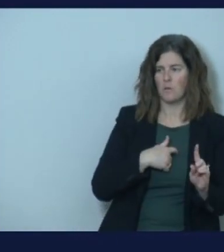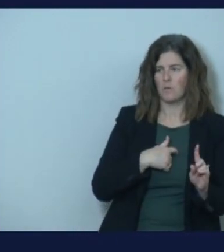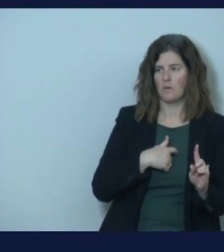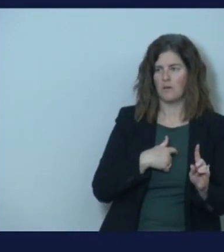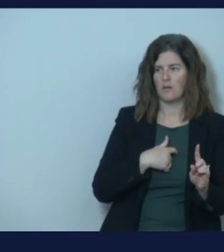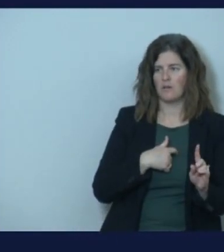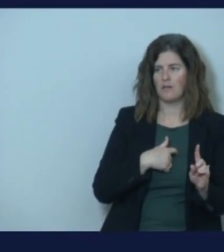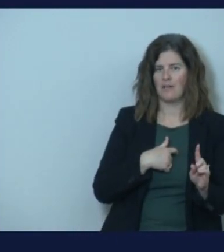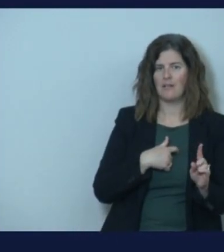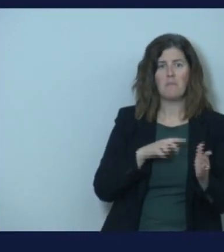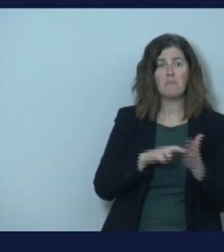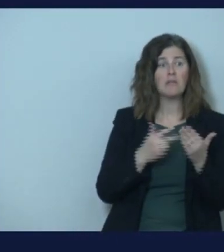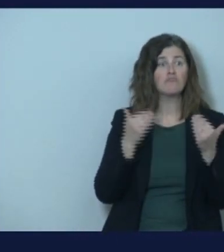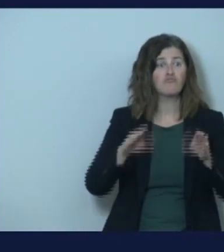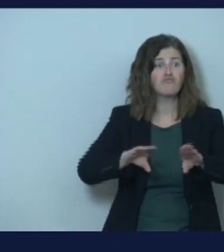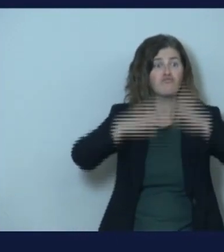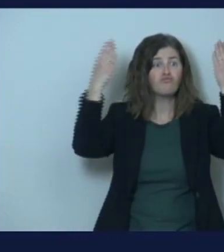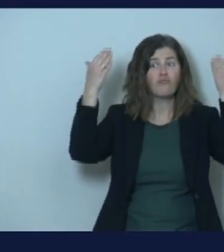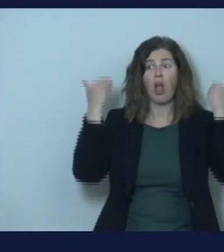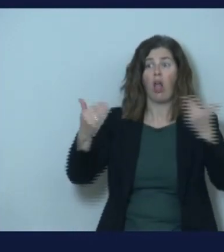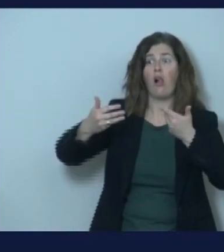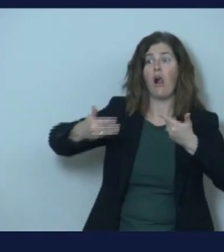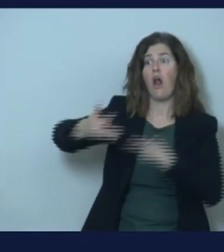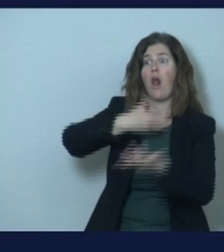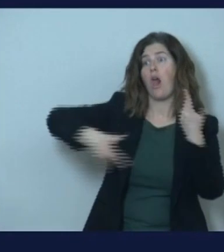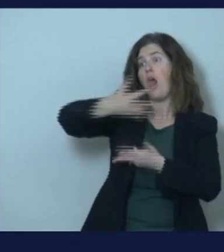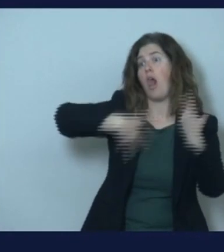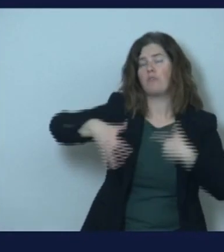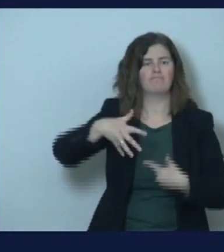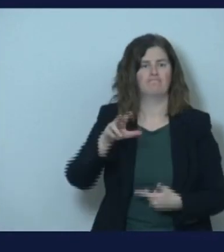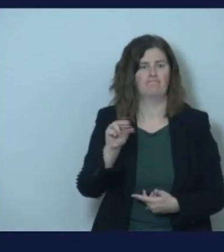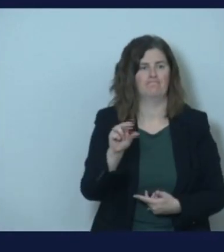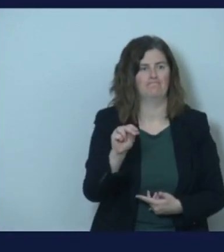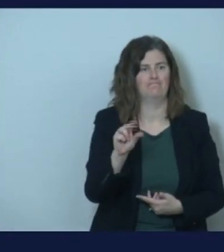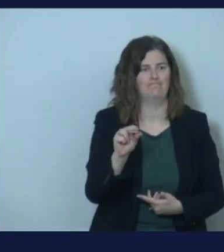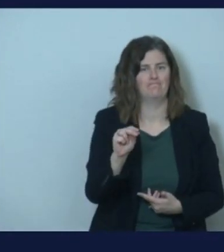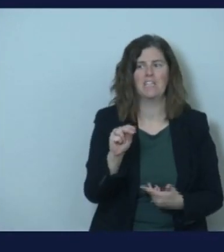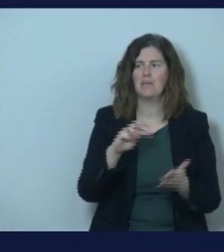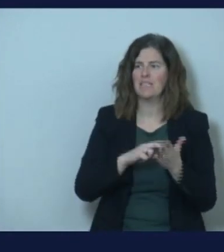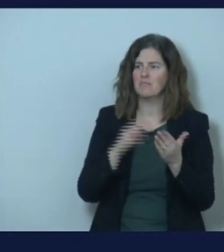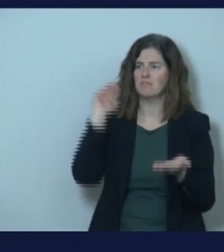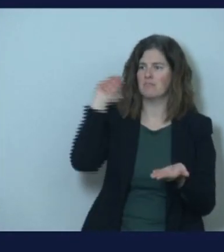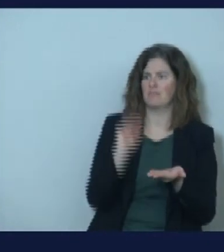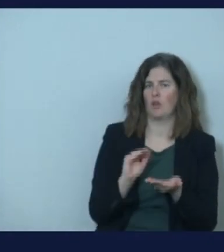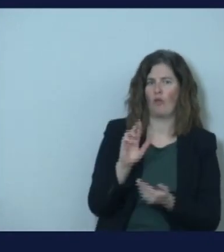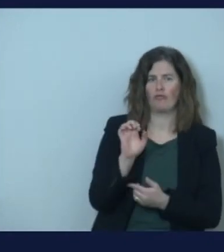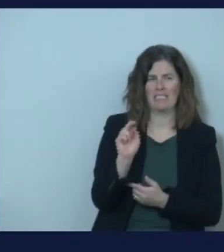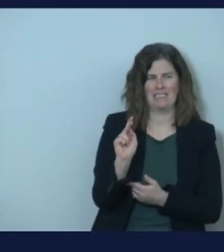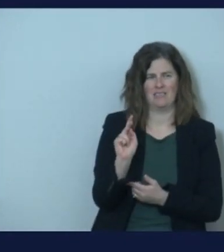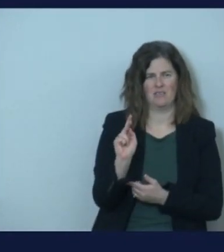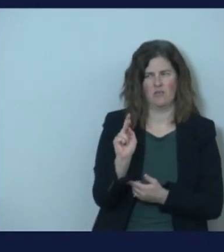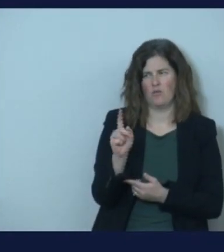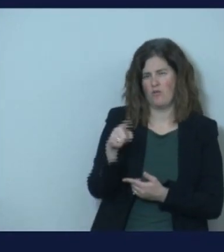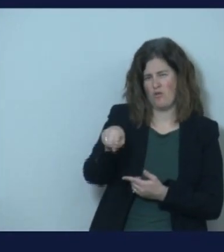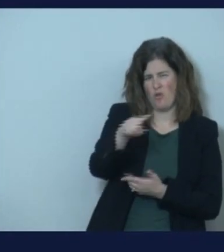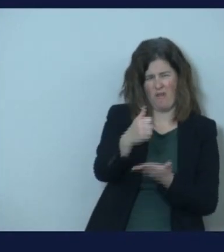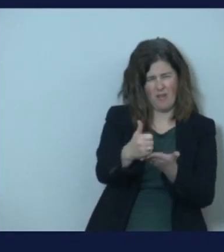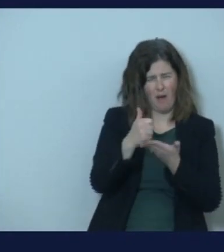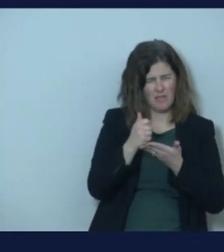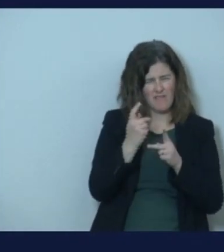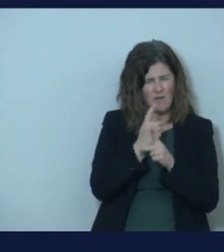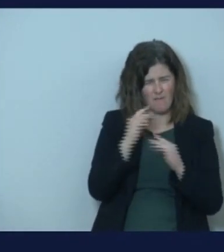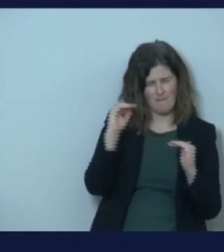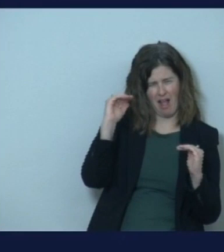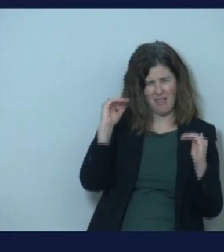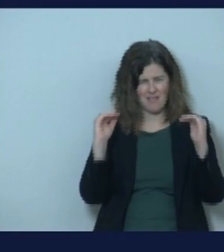an invitation to be out and about in ways that create more risk. I realize you're going to have to help us with those balances, but